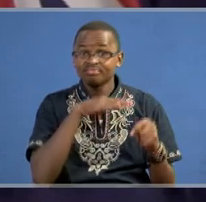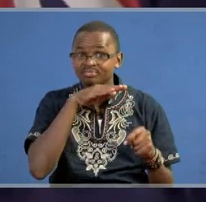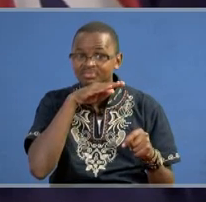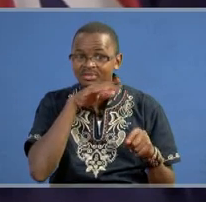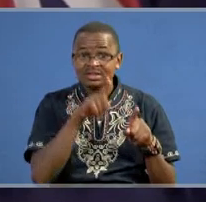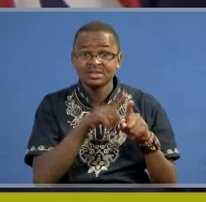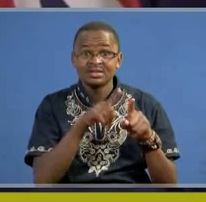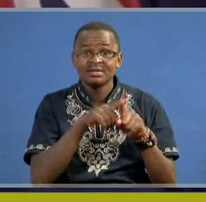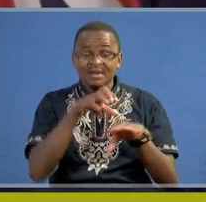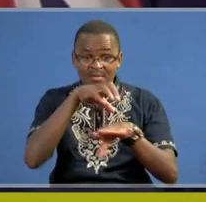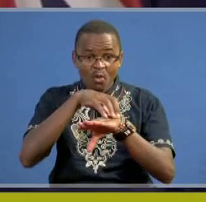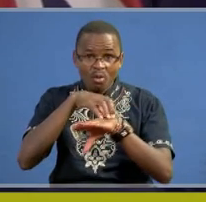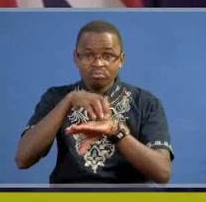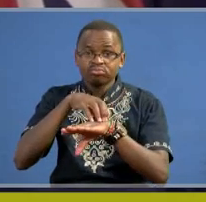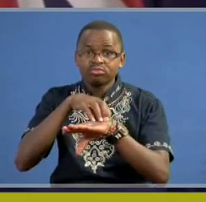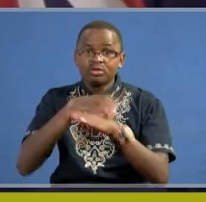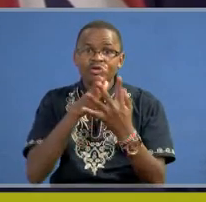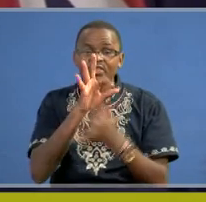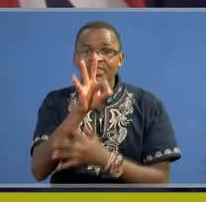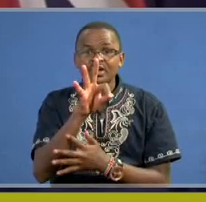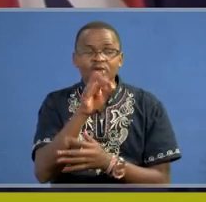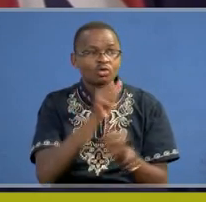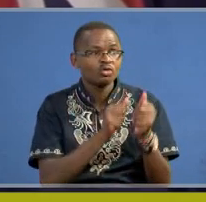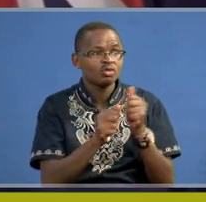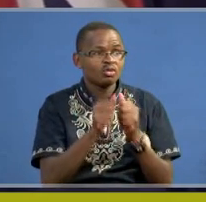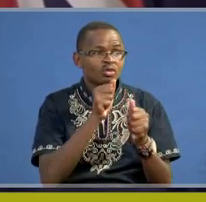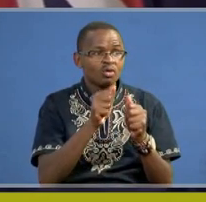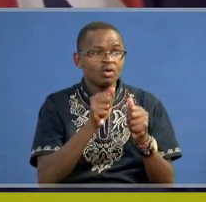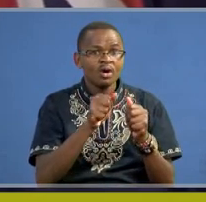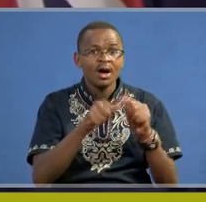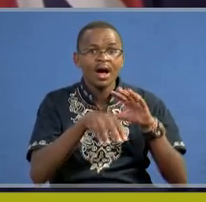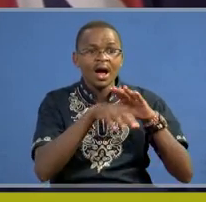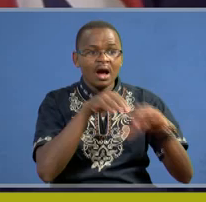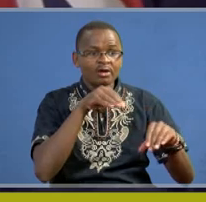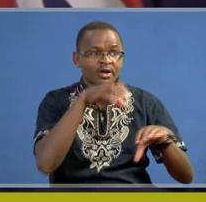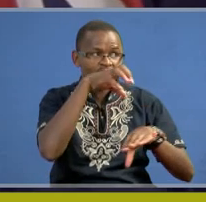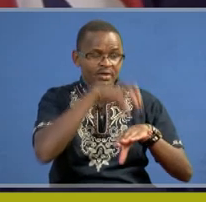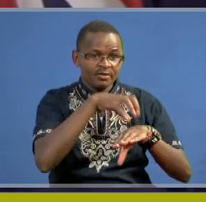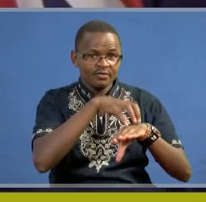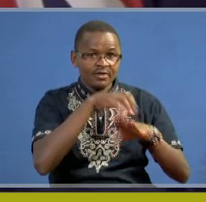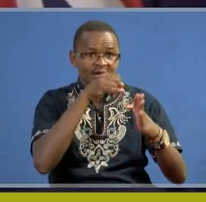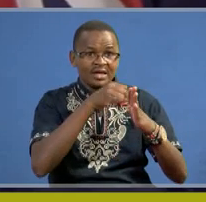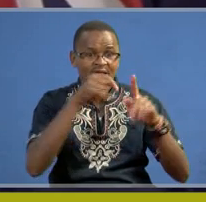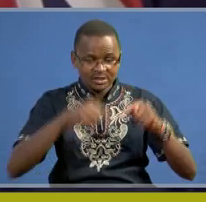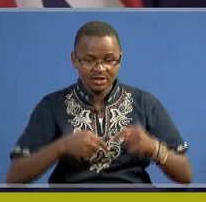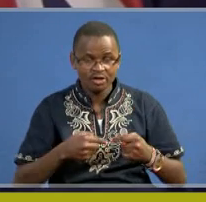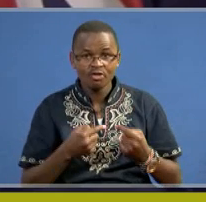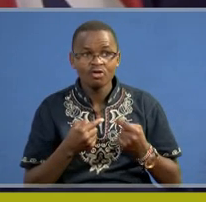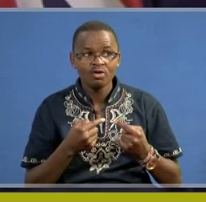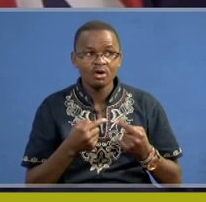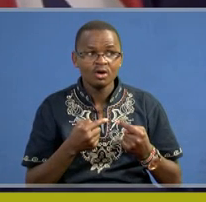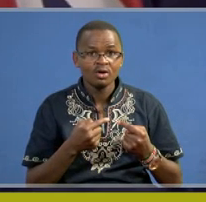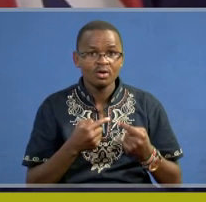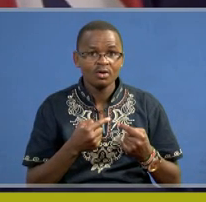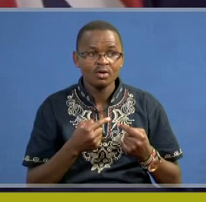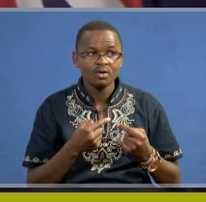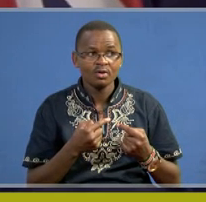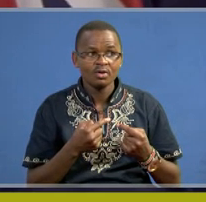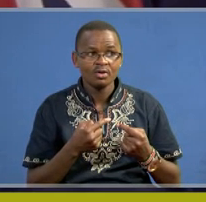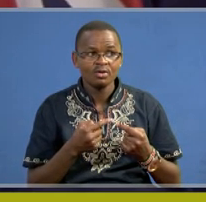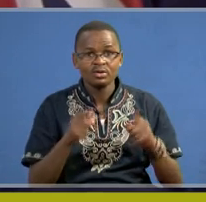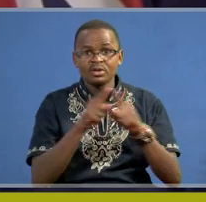avenue mosque three of which were outside the mosque itself further